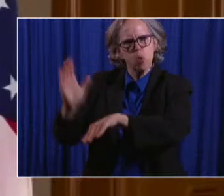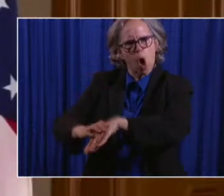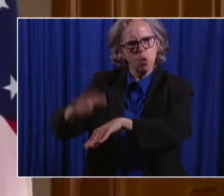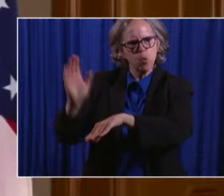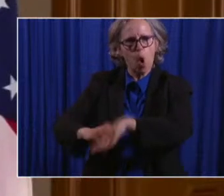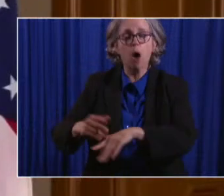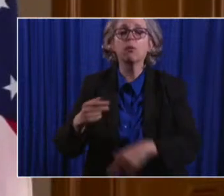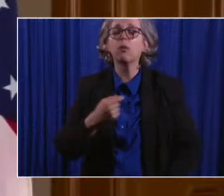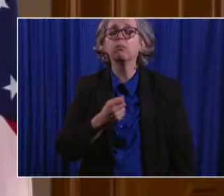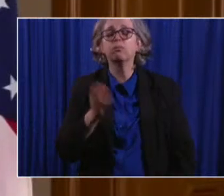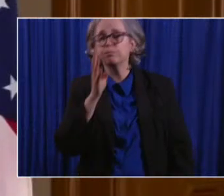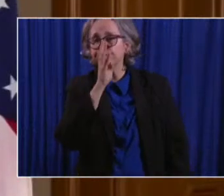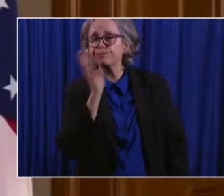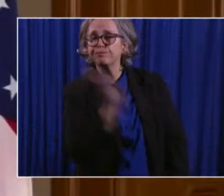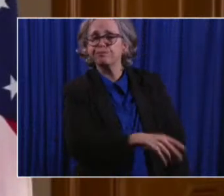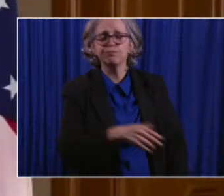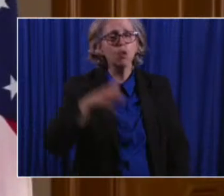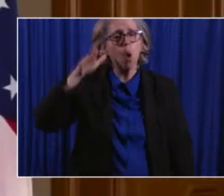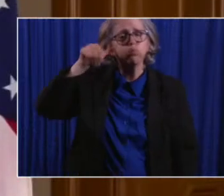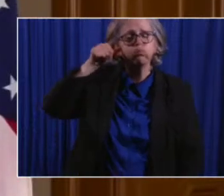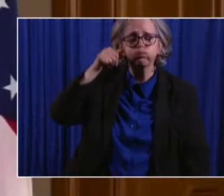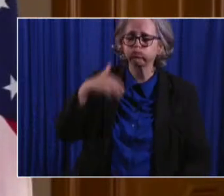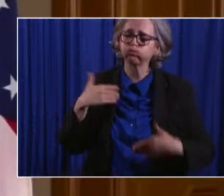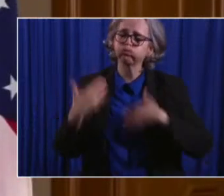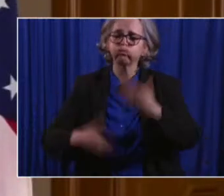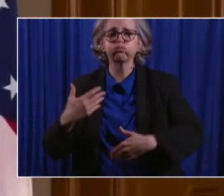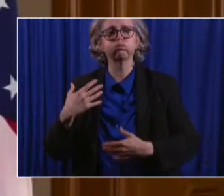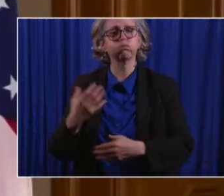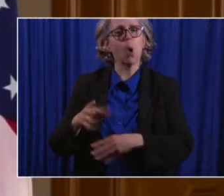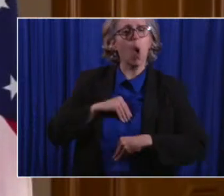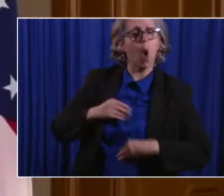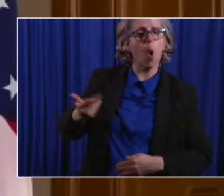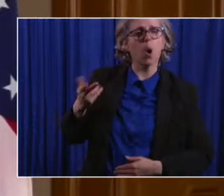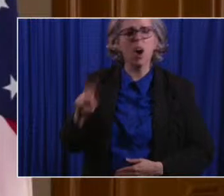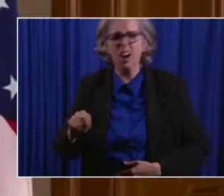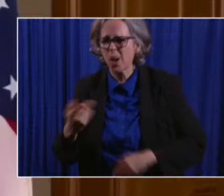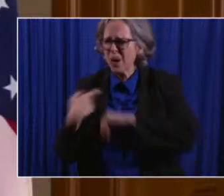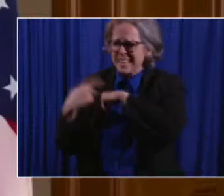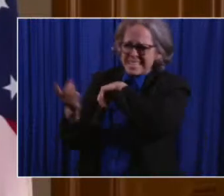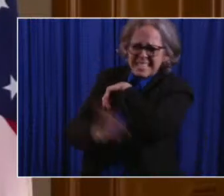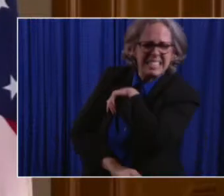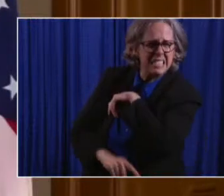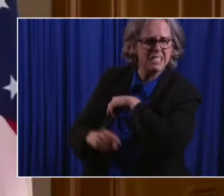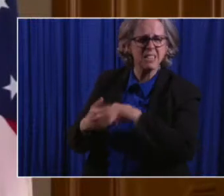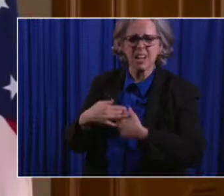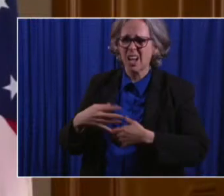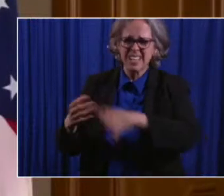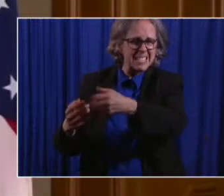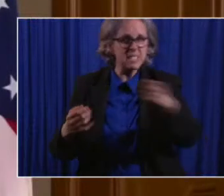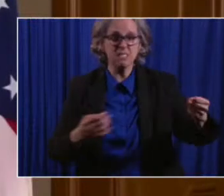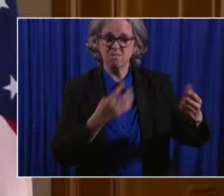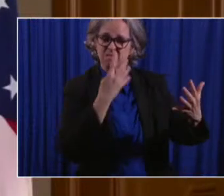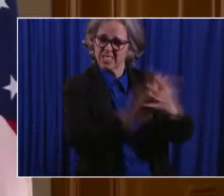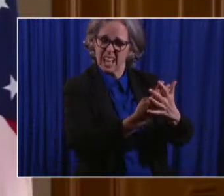when they were sentenced, when they got out, they were told, you cannot own a gun. And